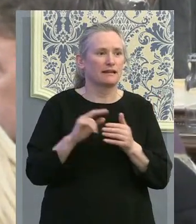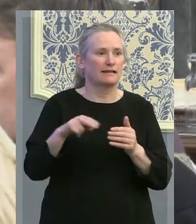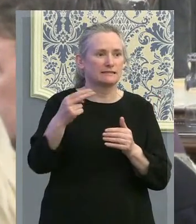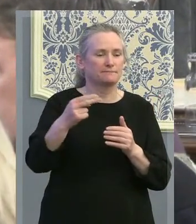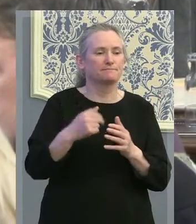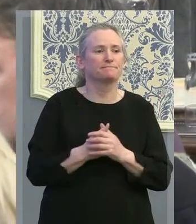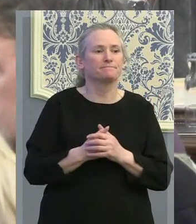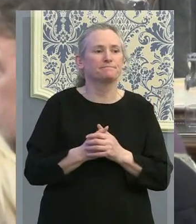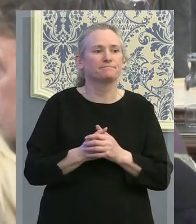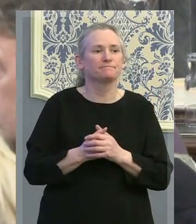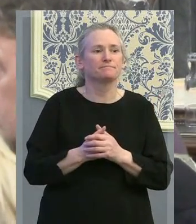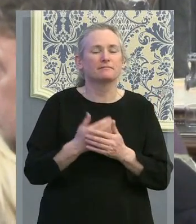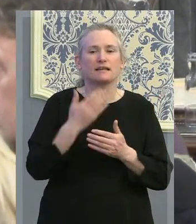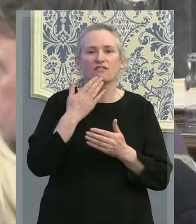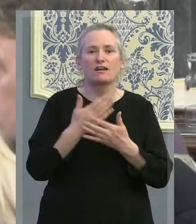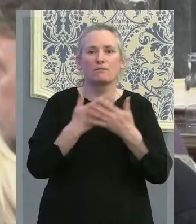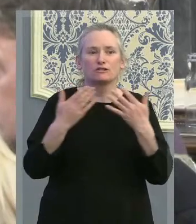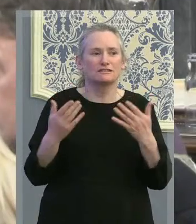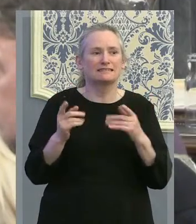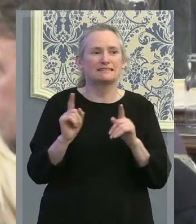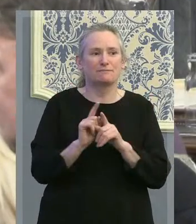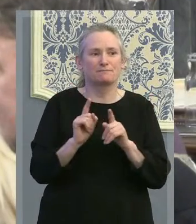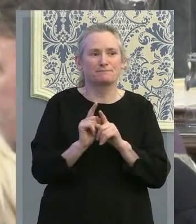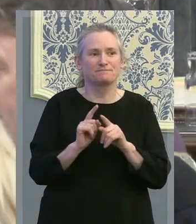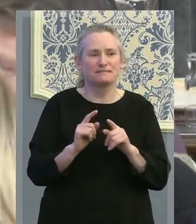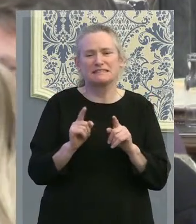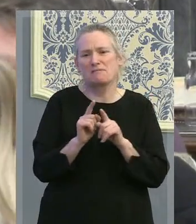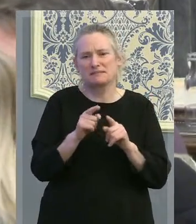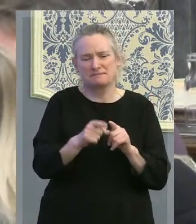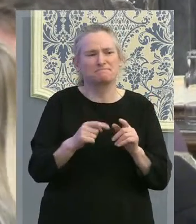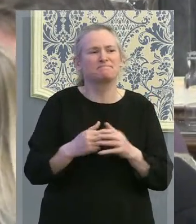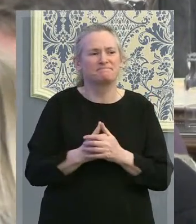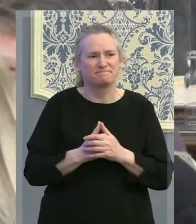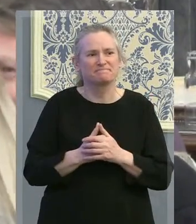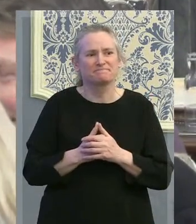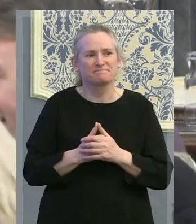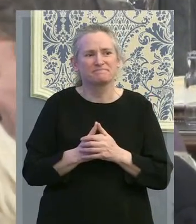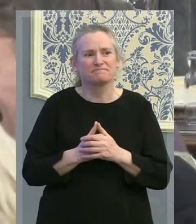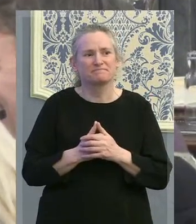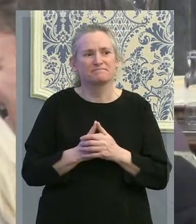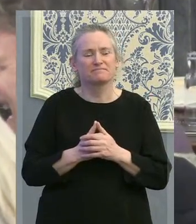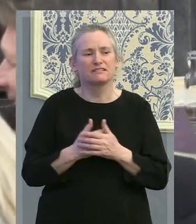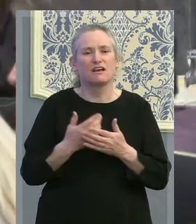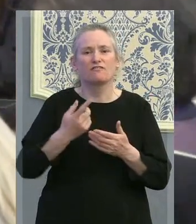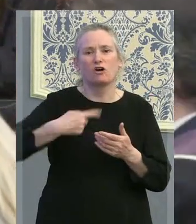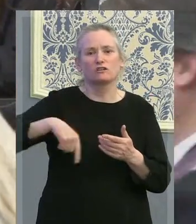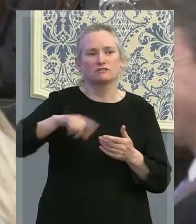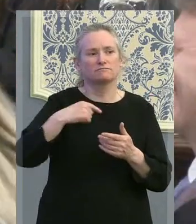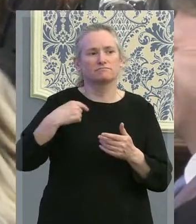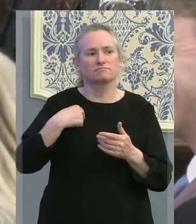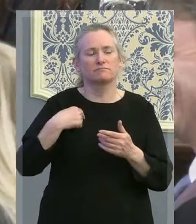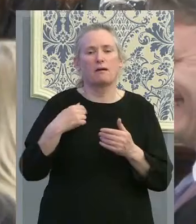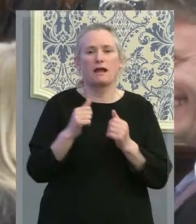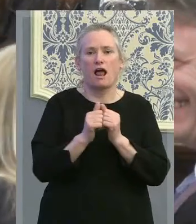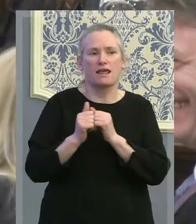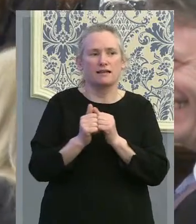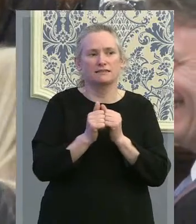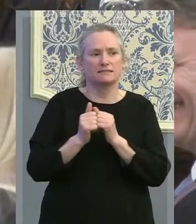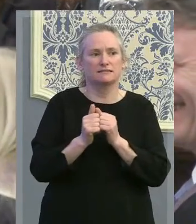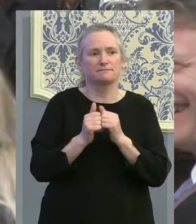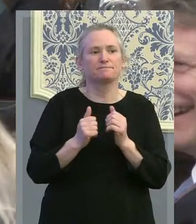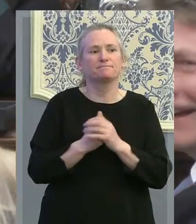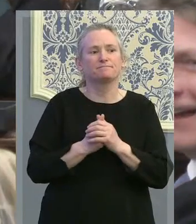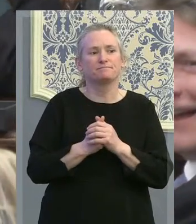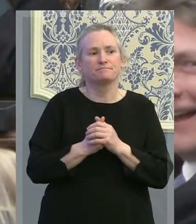have to cross out my reference to CMAT now. See, he stole it on me. Mayor, on behalf of my Labour Party colleagues, Councillor Thomas